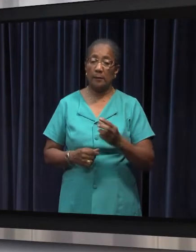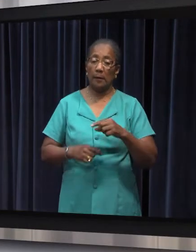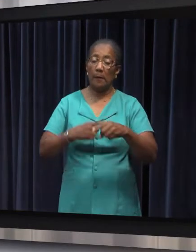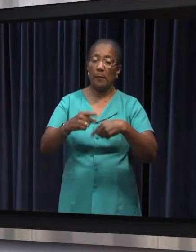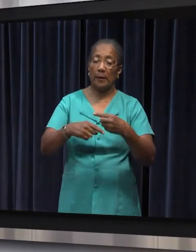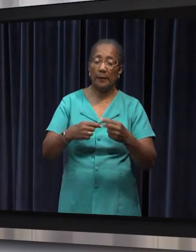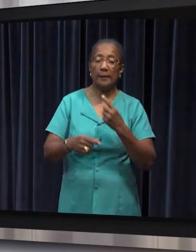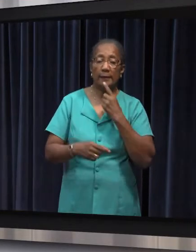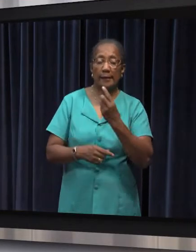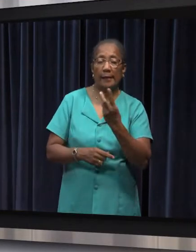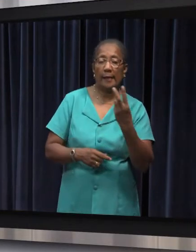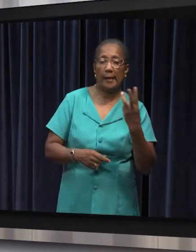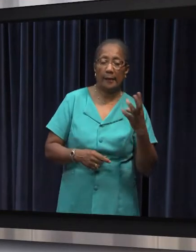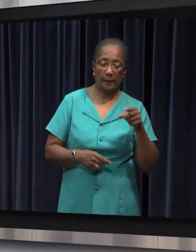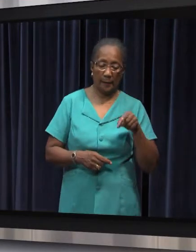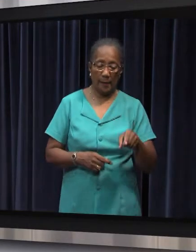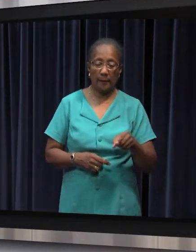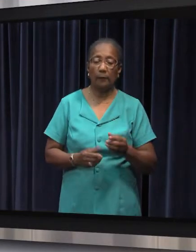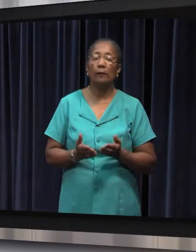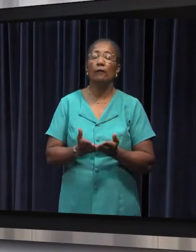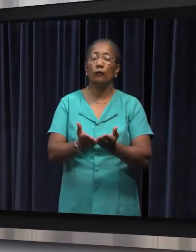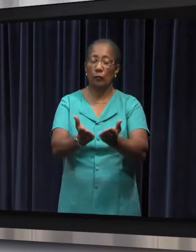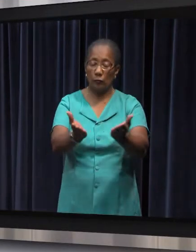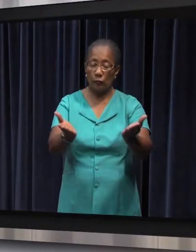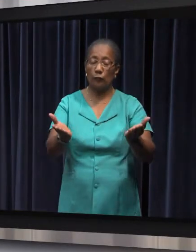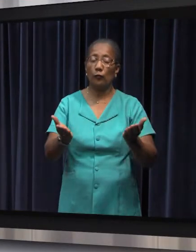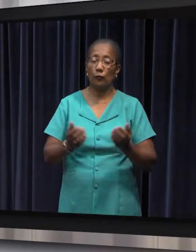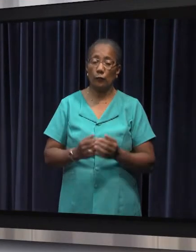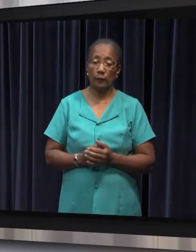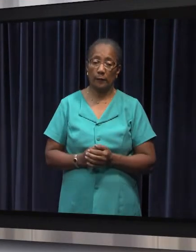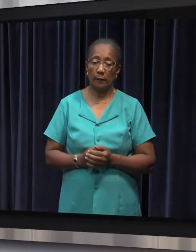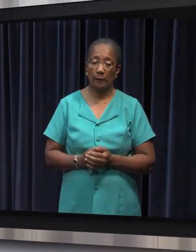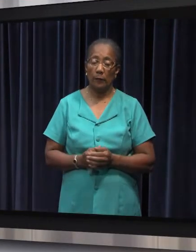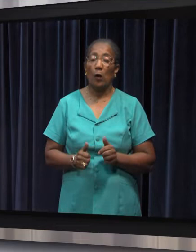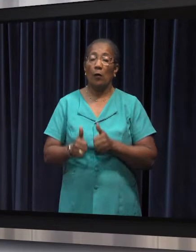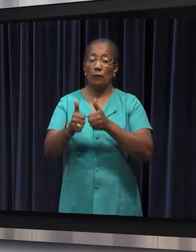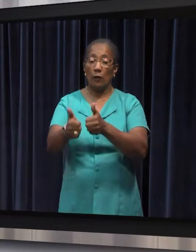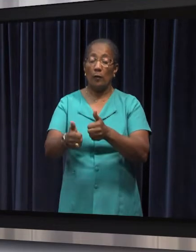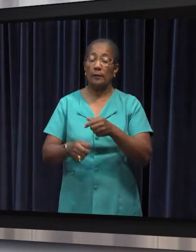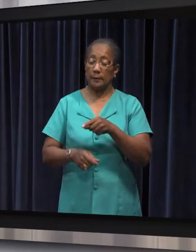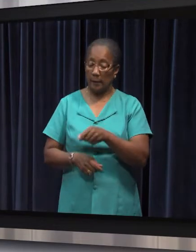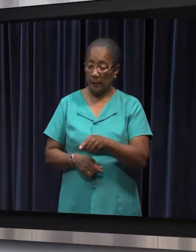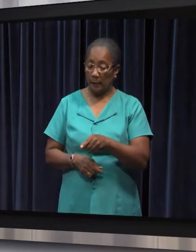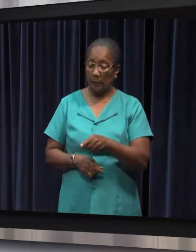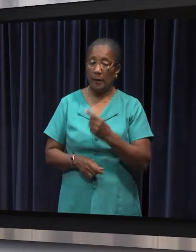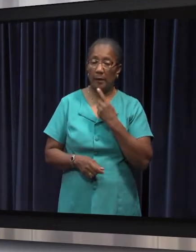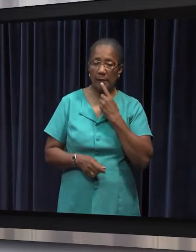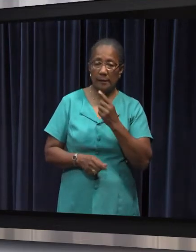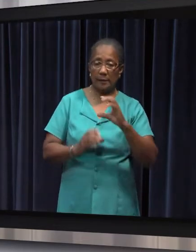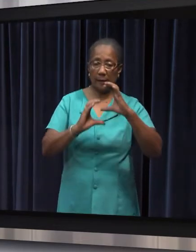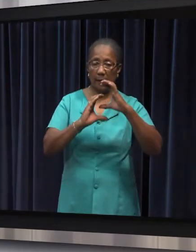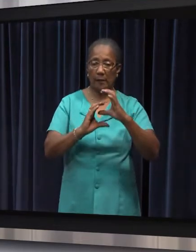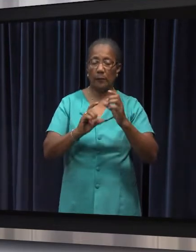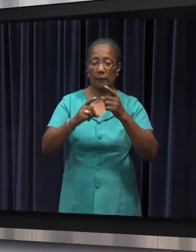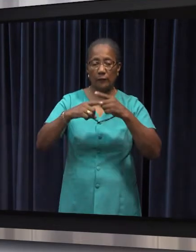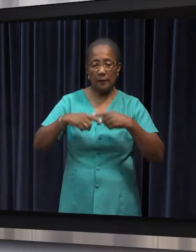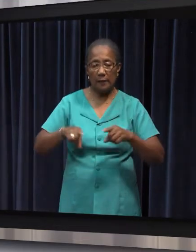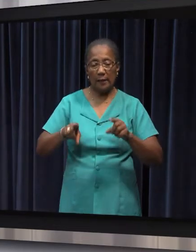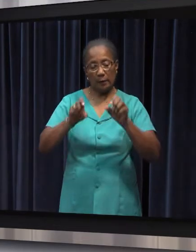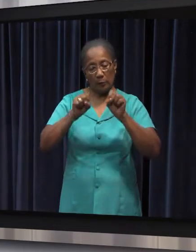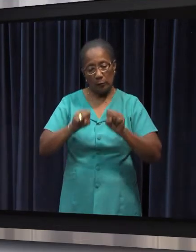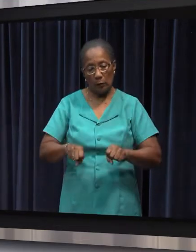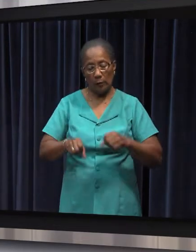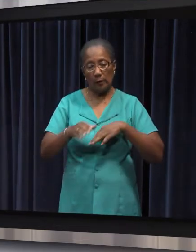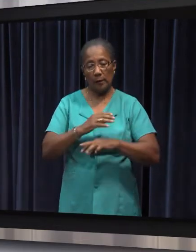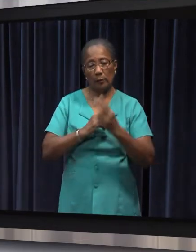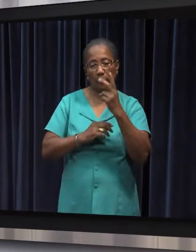some candidates have been put forward. According to Kanapay, the CARICOM has several decisions that have